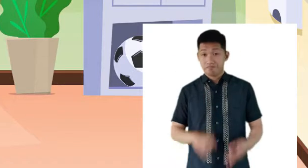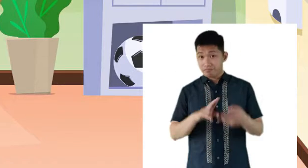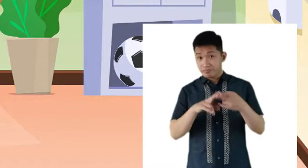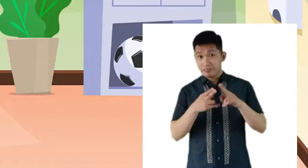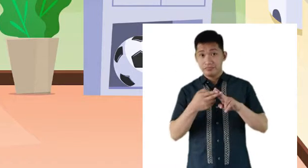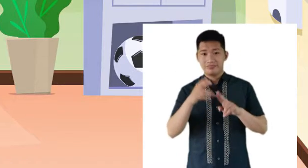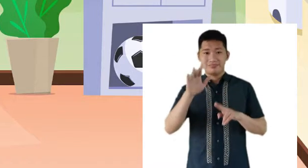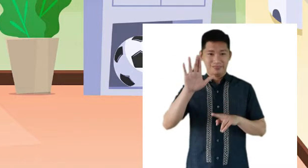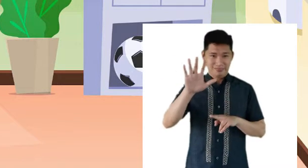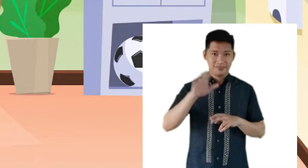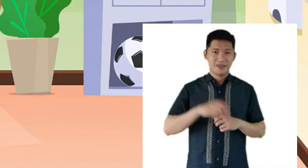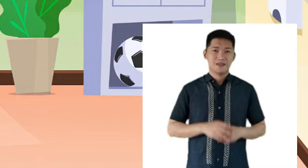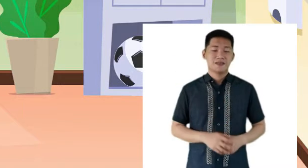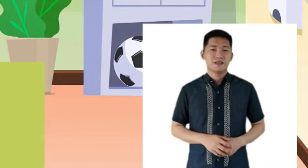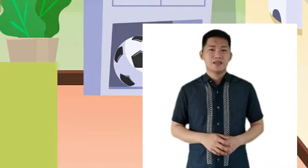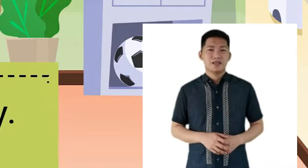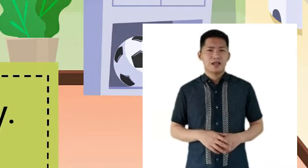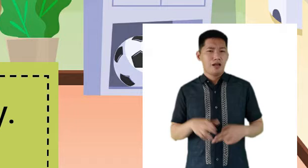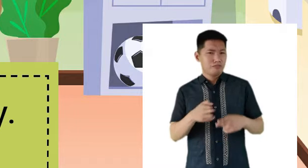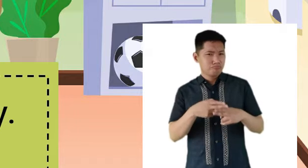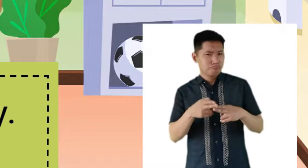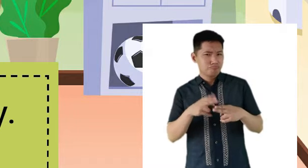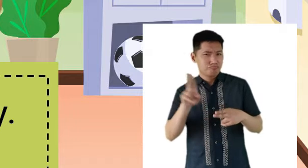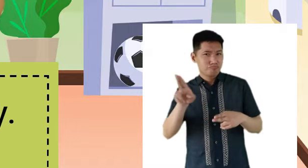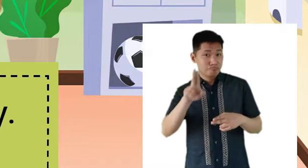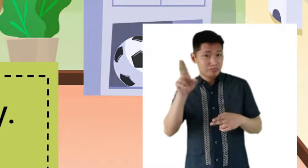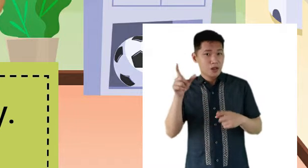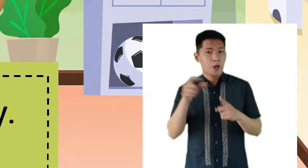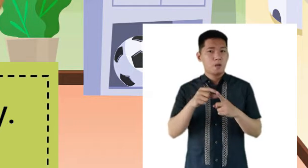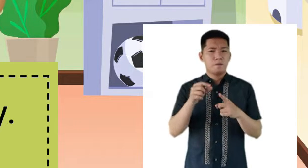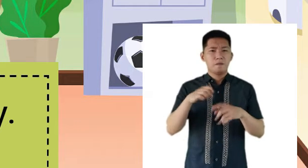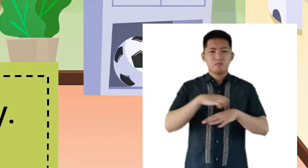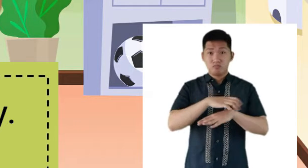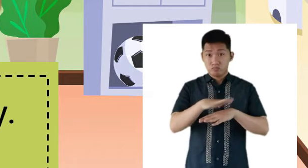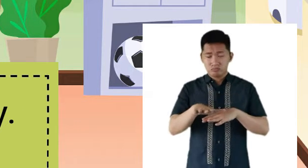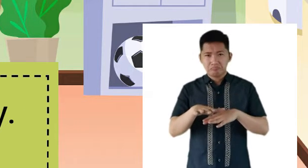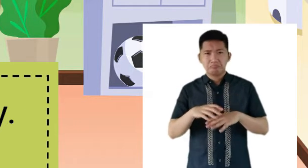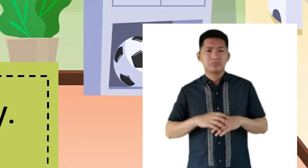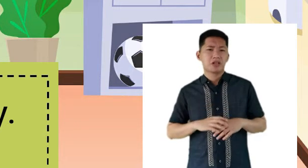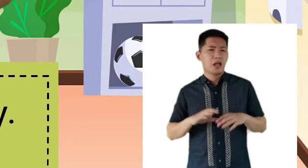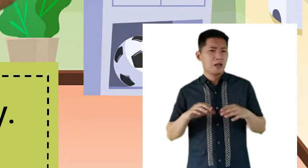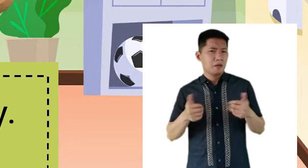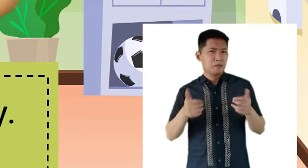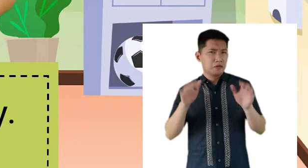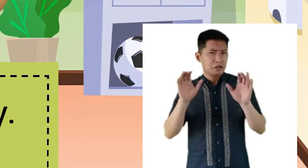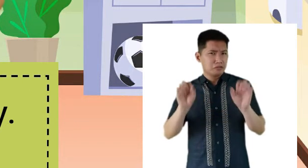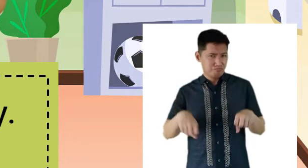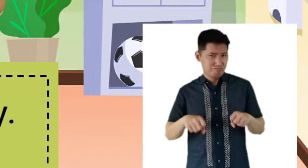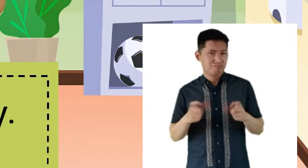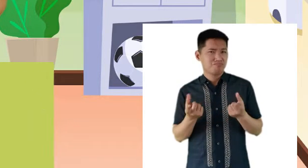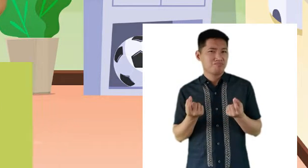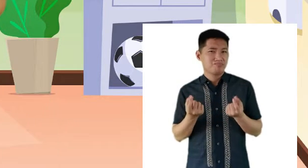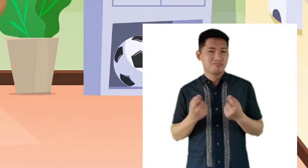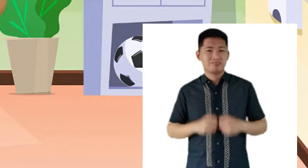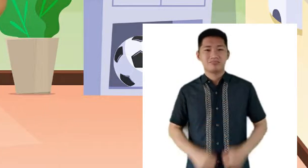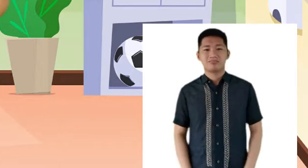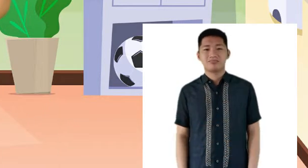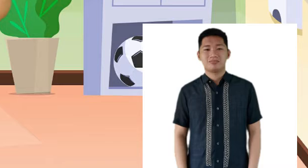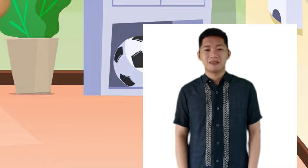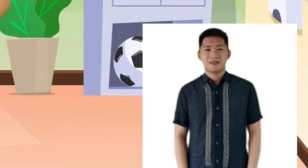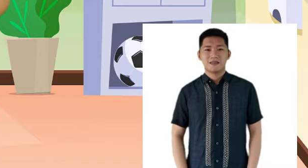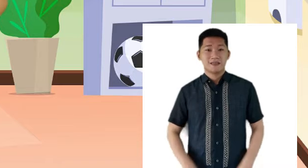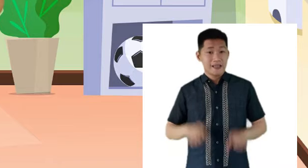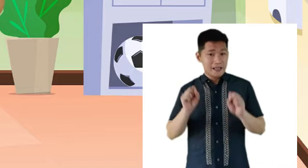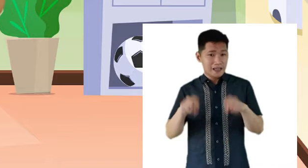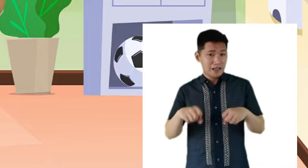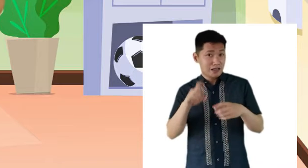Tip number 5. Be concise to use words effectively. How can we do that?